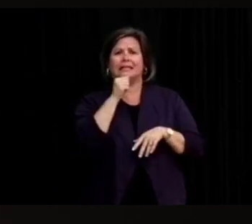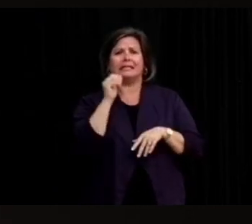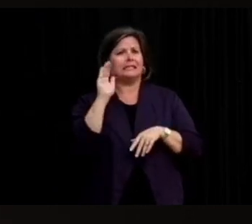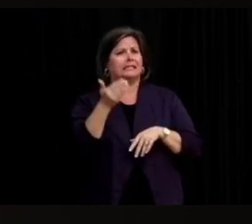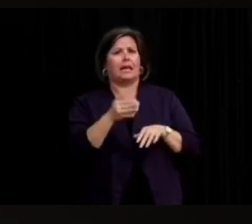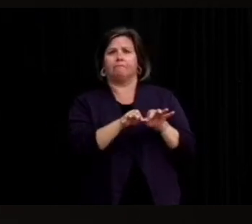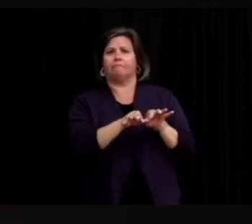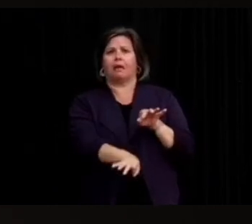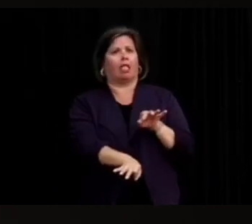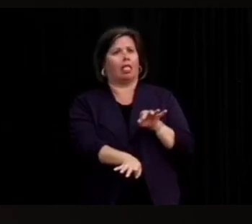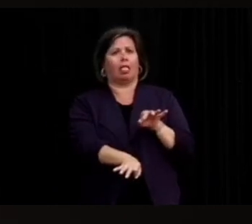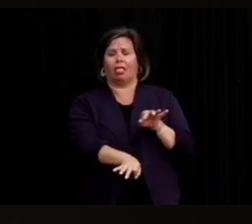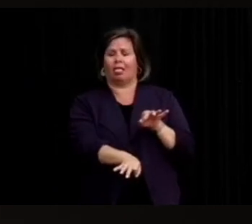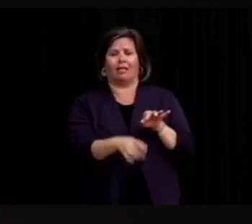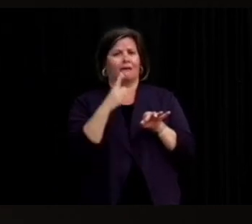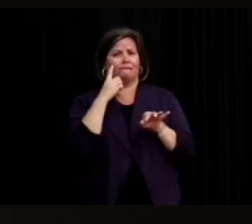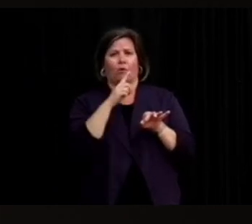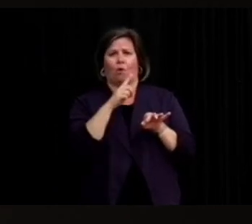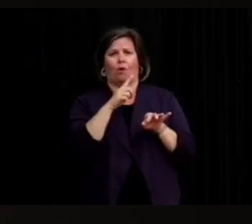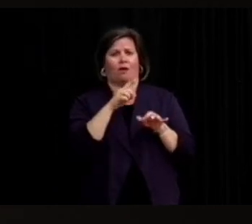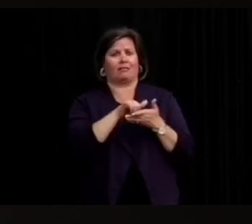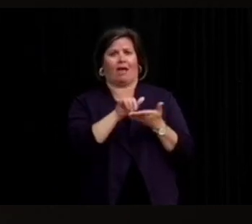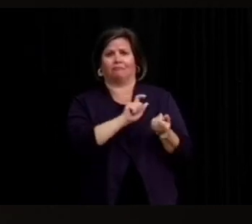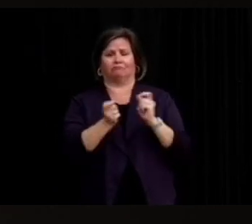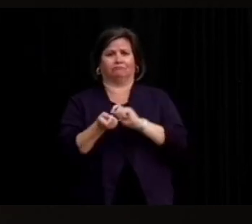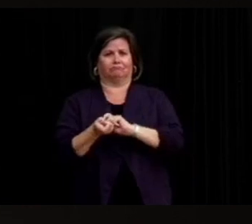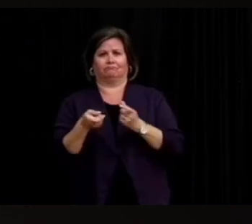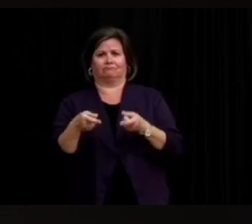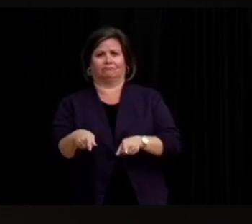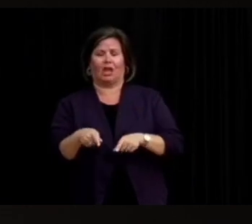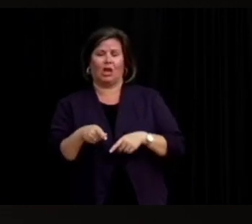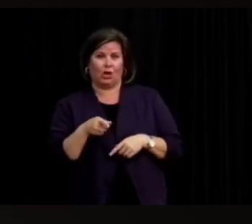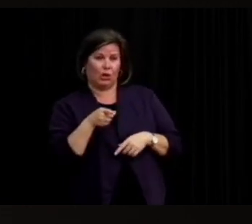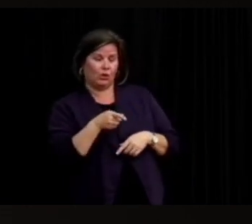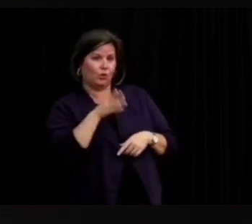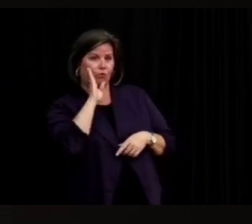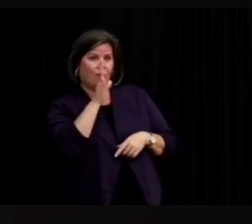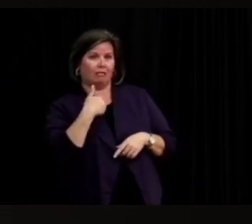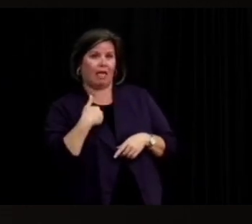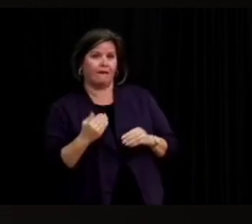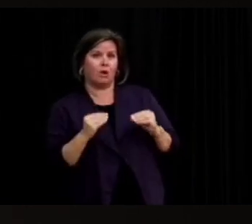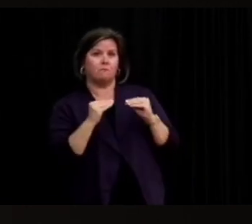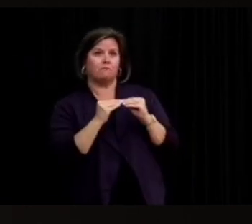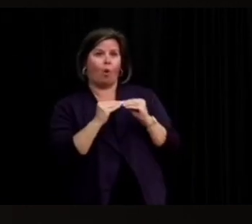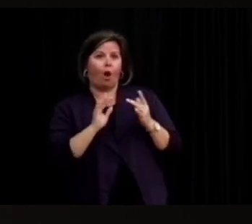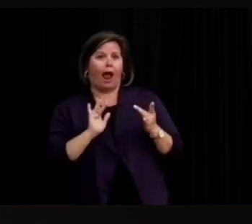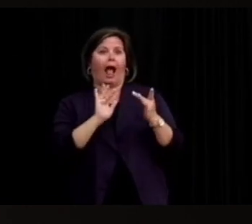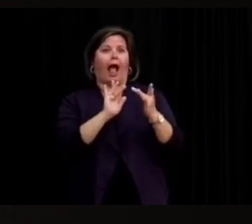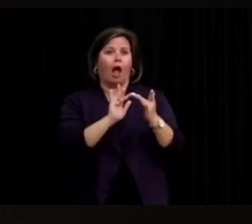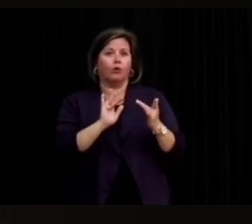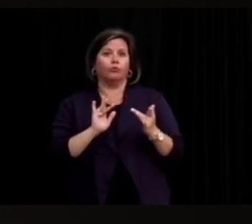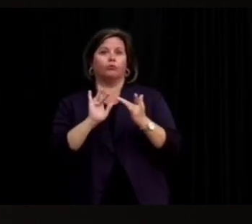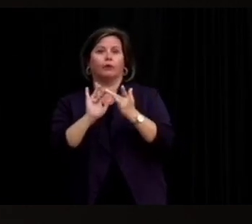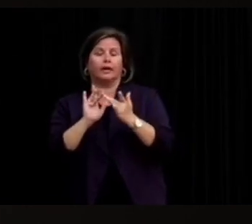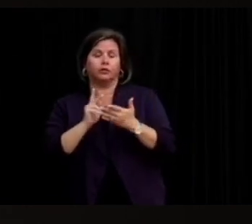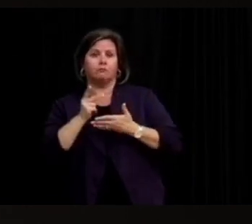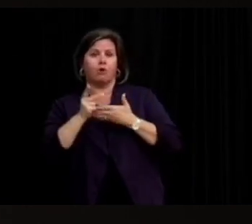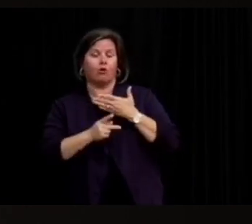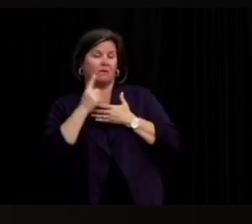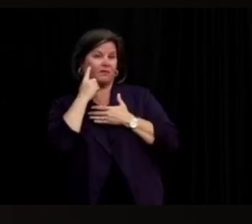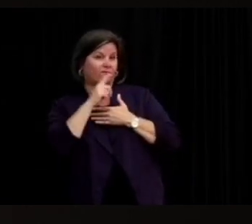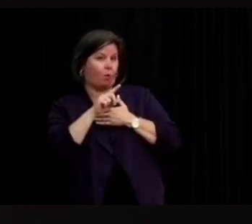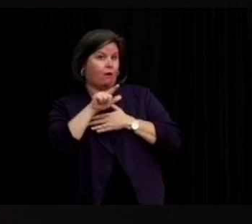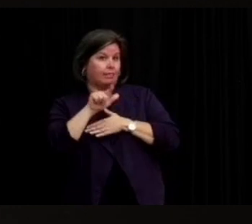to transition. So my question is are you going to have more outreach programs for landlords,